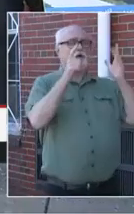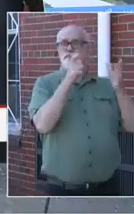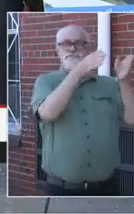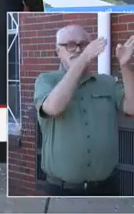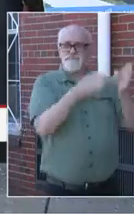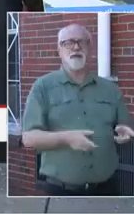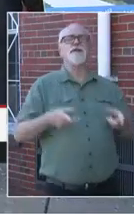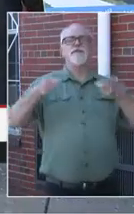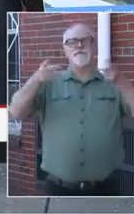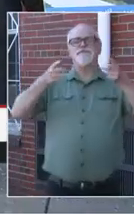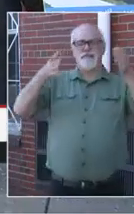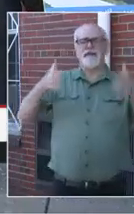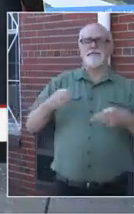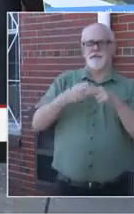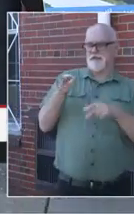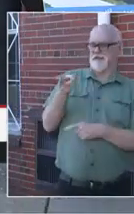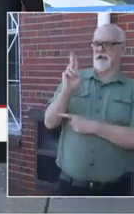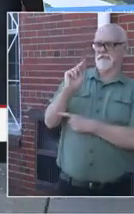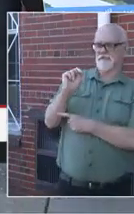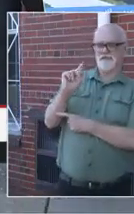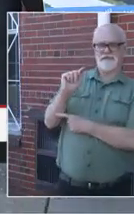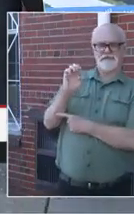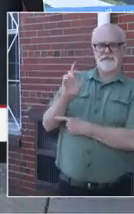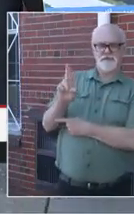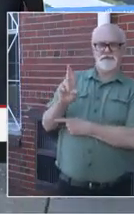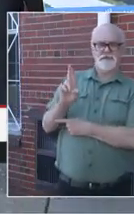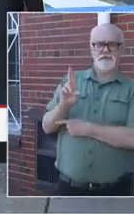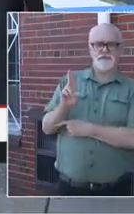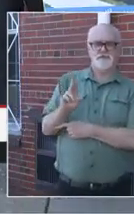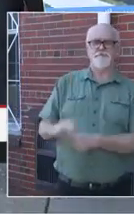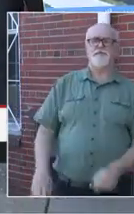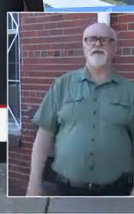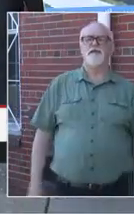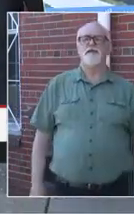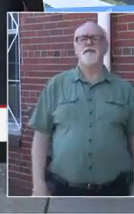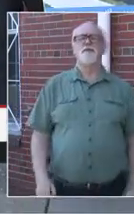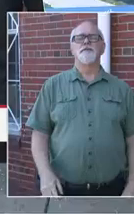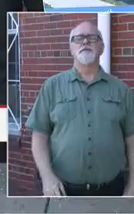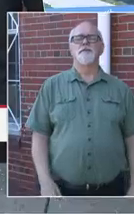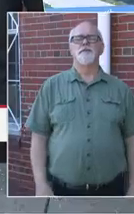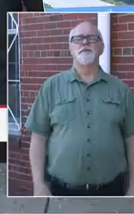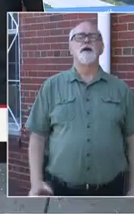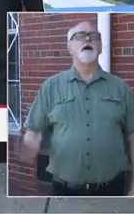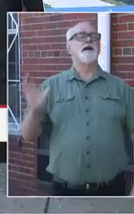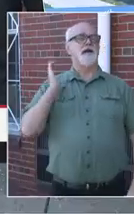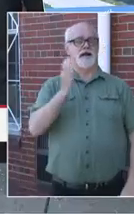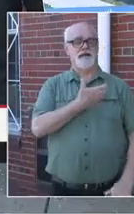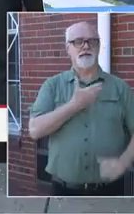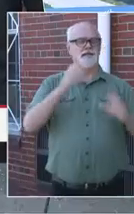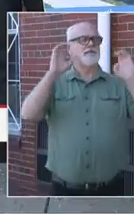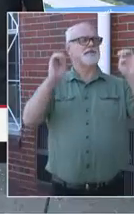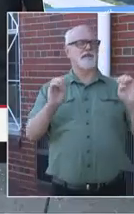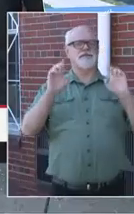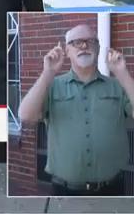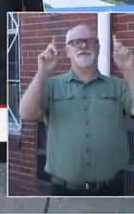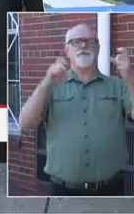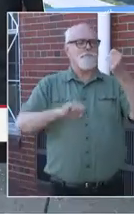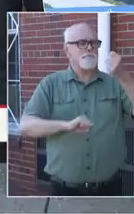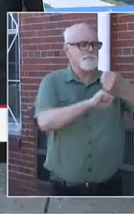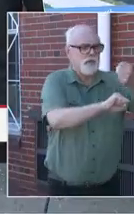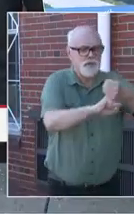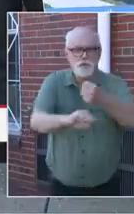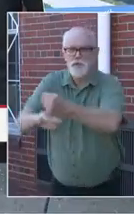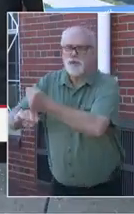of DGS. And we are joined by our education champion, Ward 5